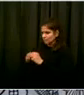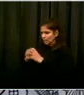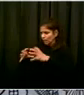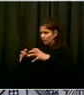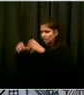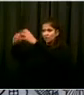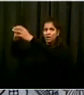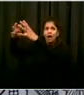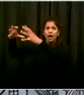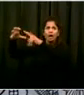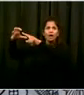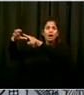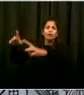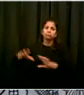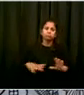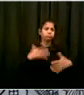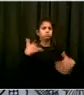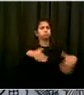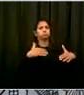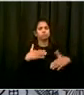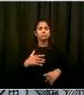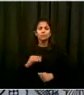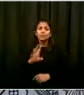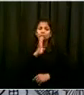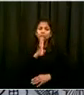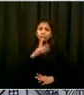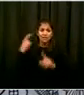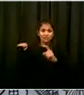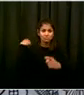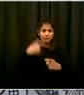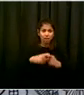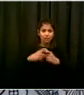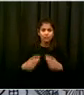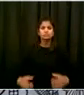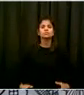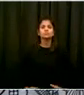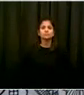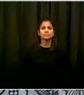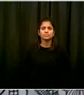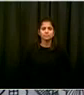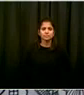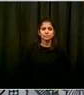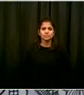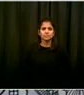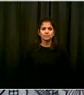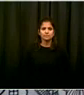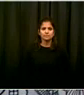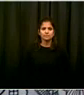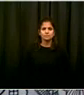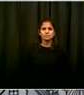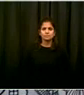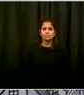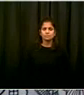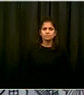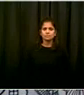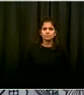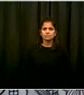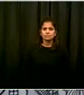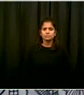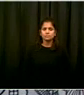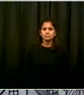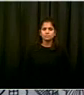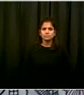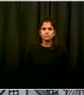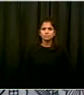enfrentando graves brotes de coronavirus en áreas de Brooklyn y Queens. Para